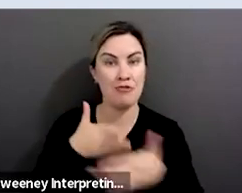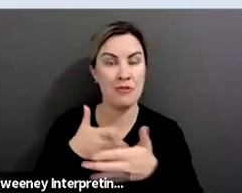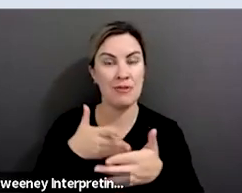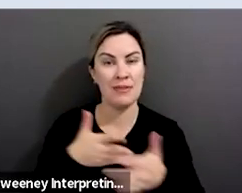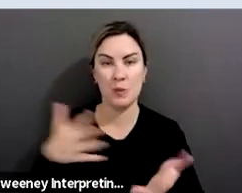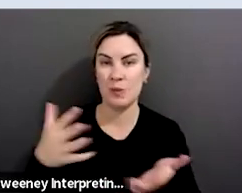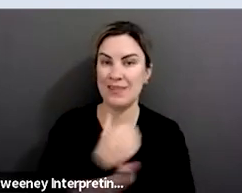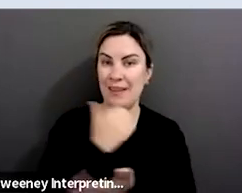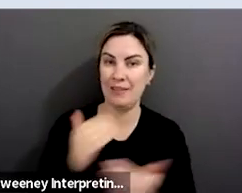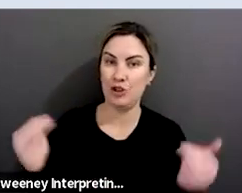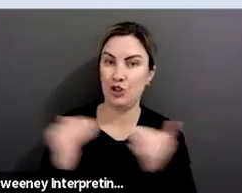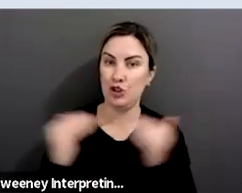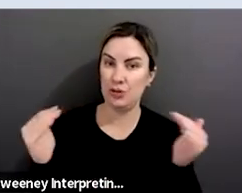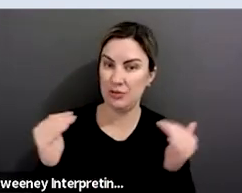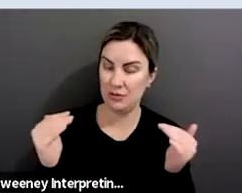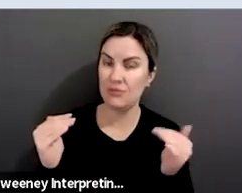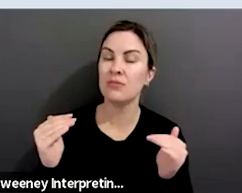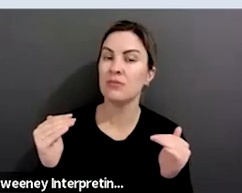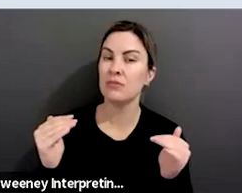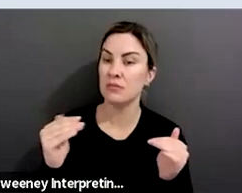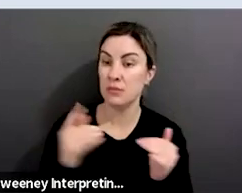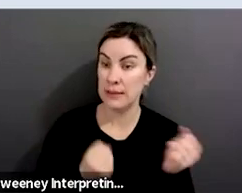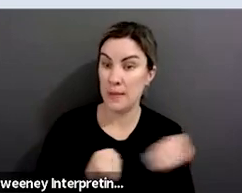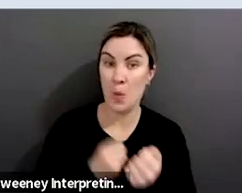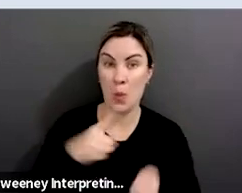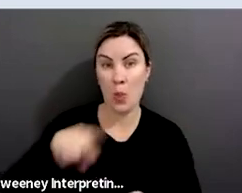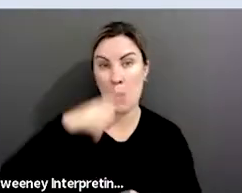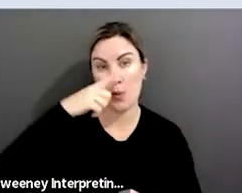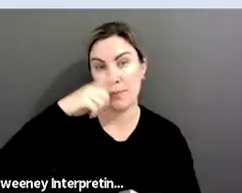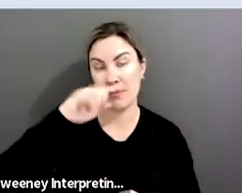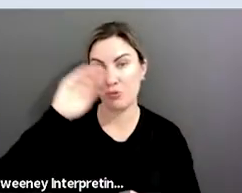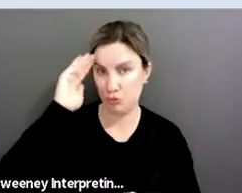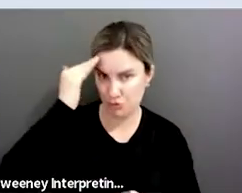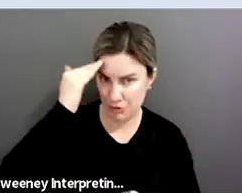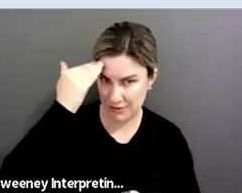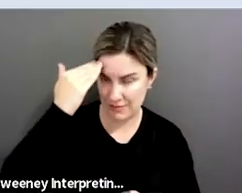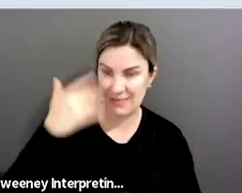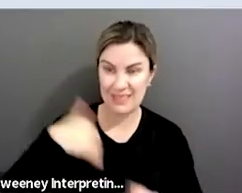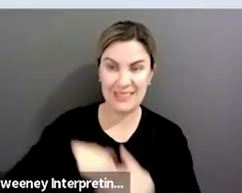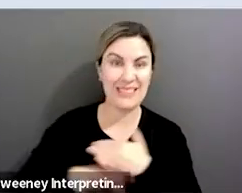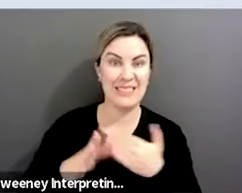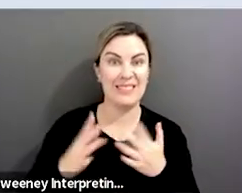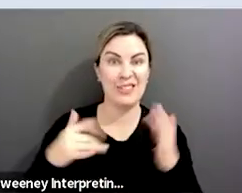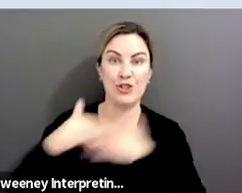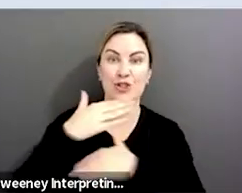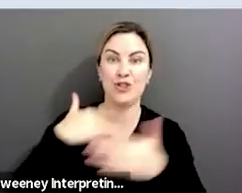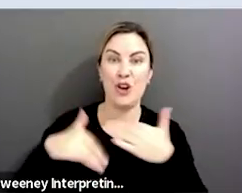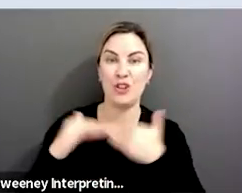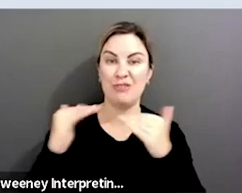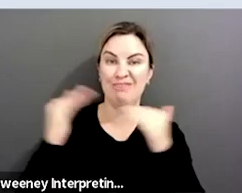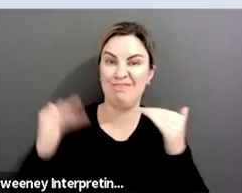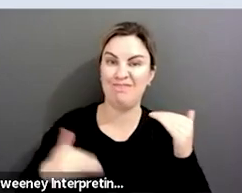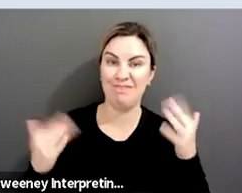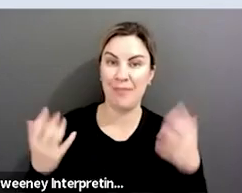justice, equity, supporting people being resilient in a structurally inequitable and unjust society? You know,